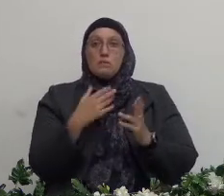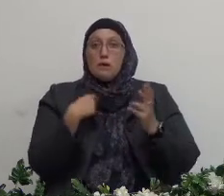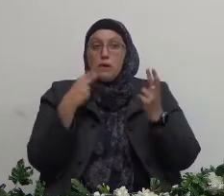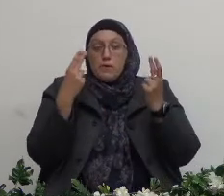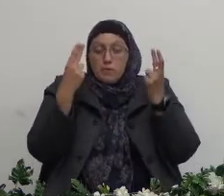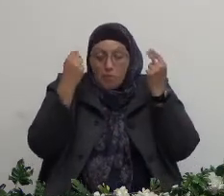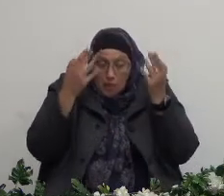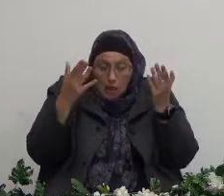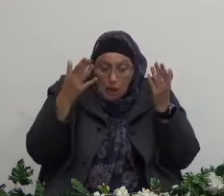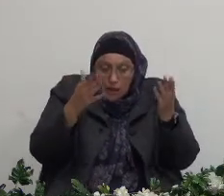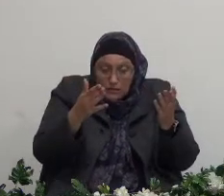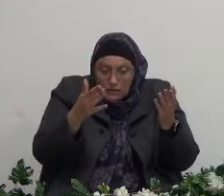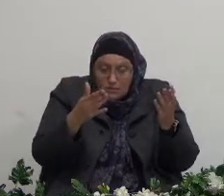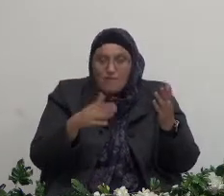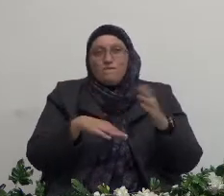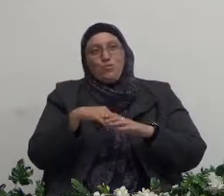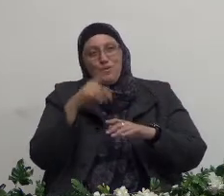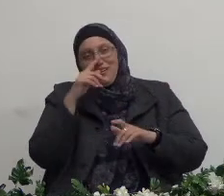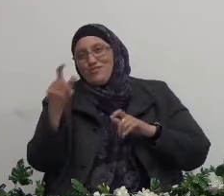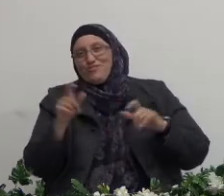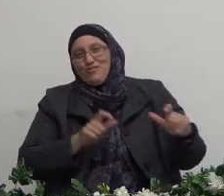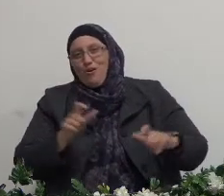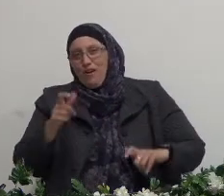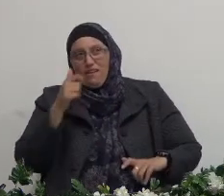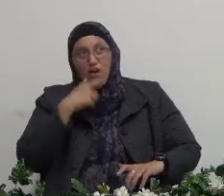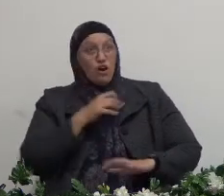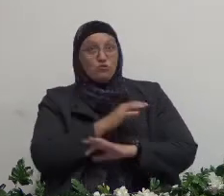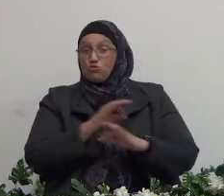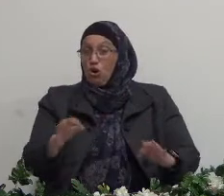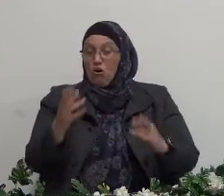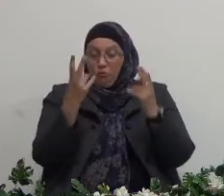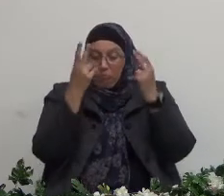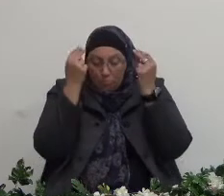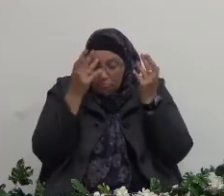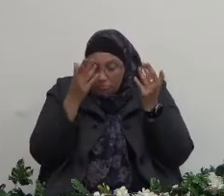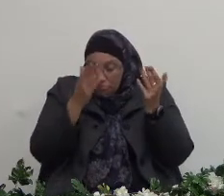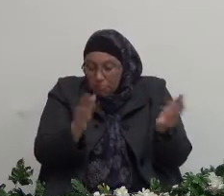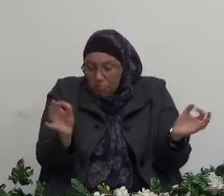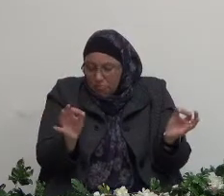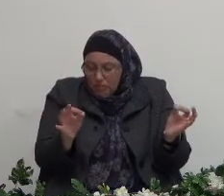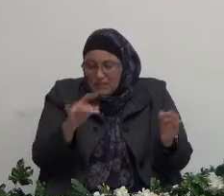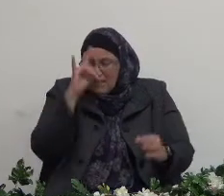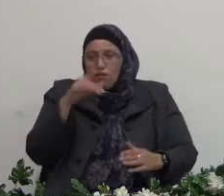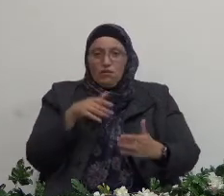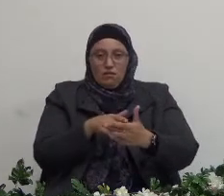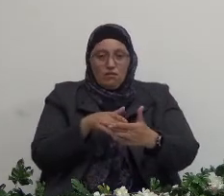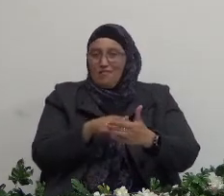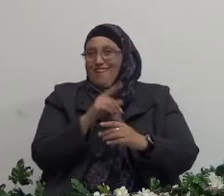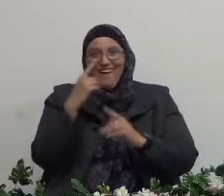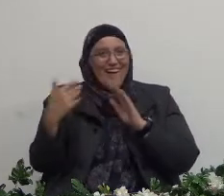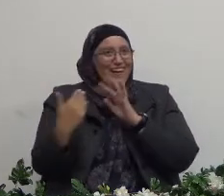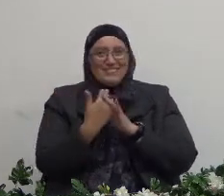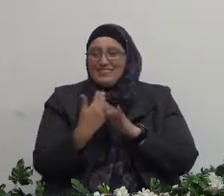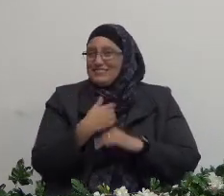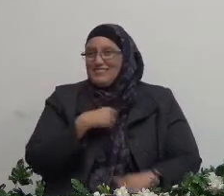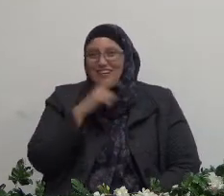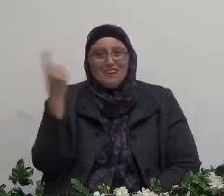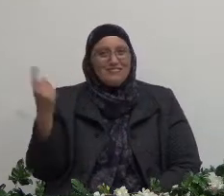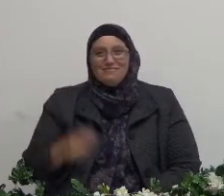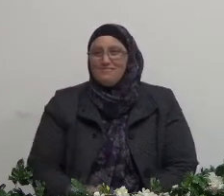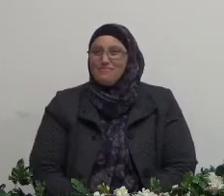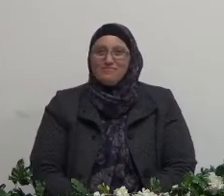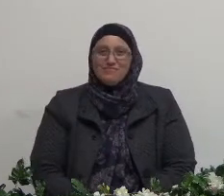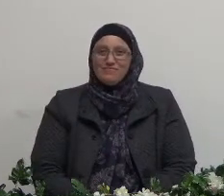submit, when someone becomes to the point in their life where they have no red lines, they will do